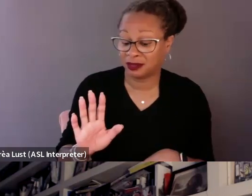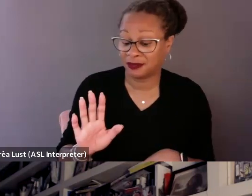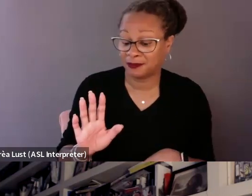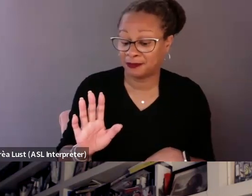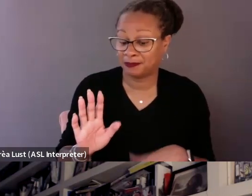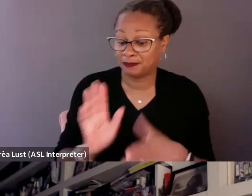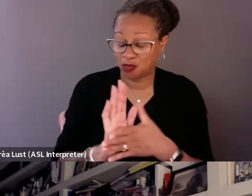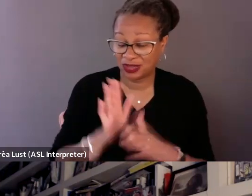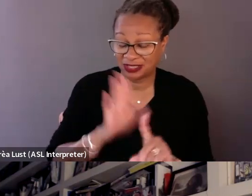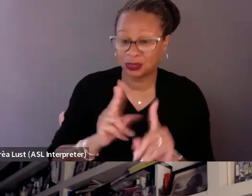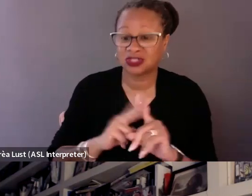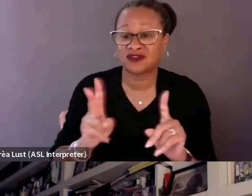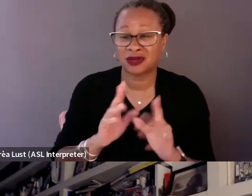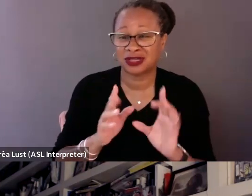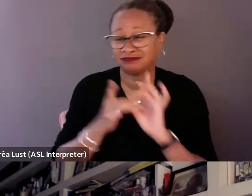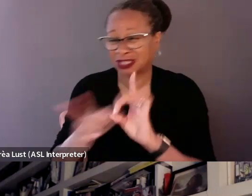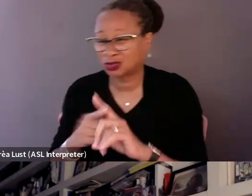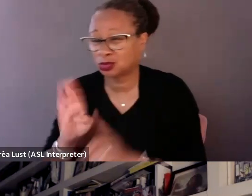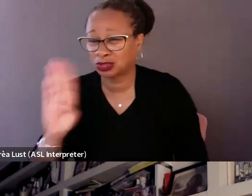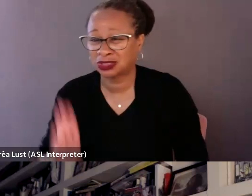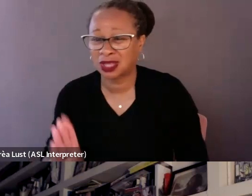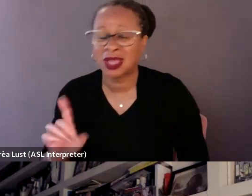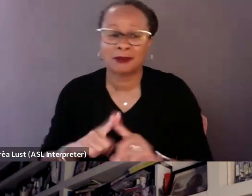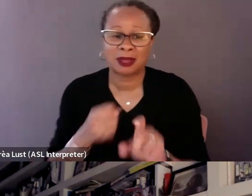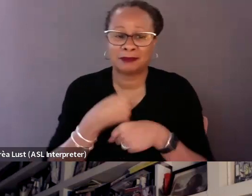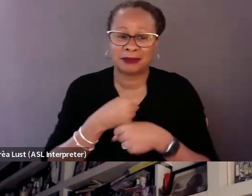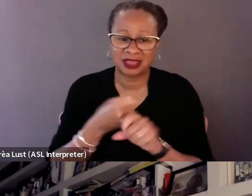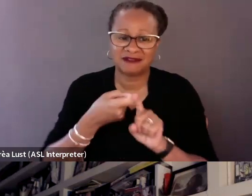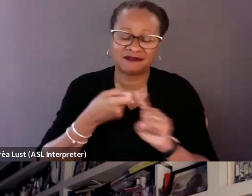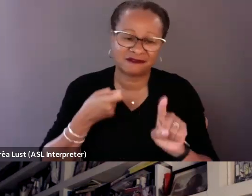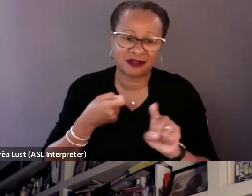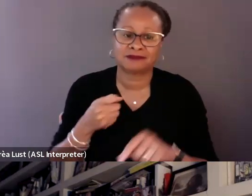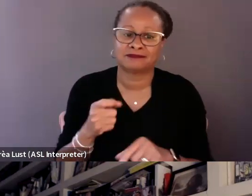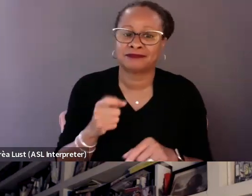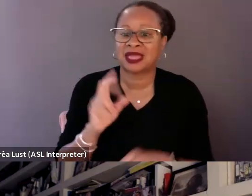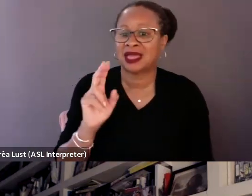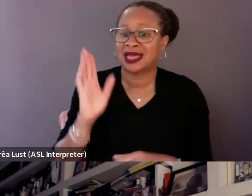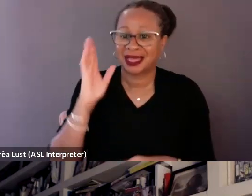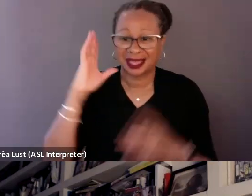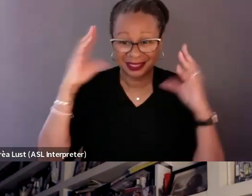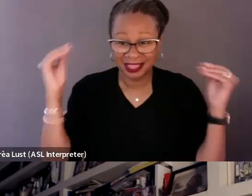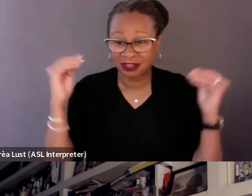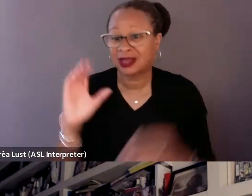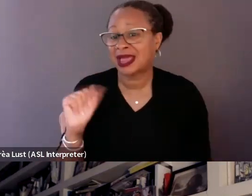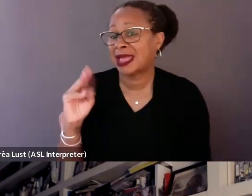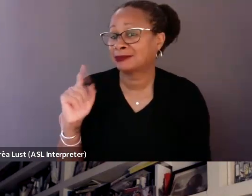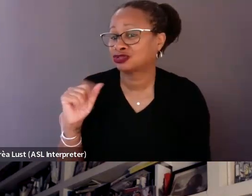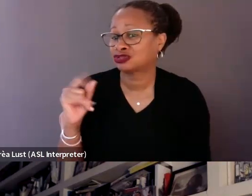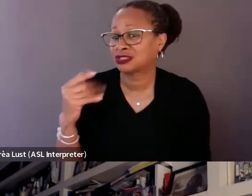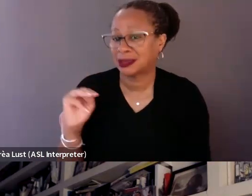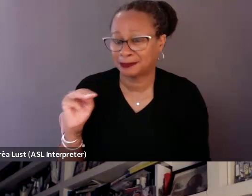Brazilian, but made it from Netherlands, Amsterdam, Paris,